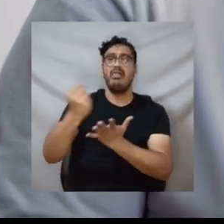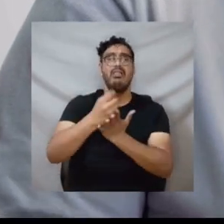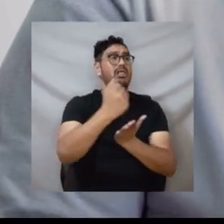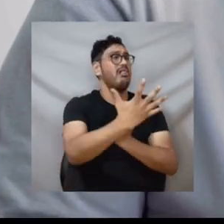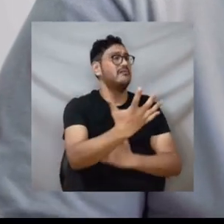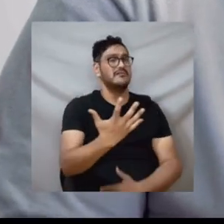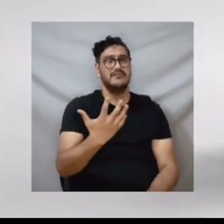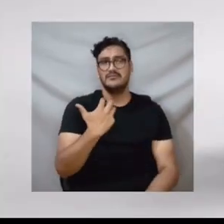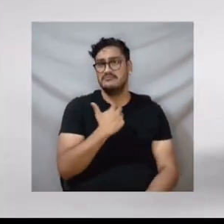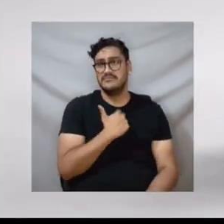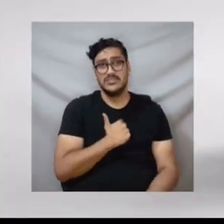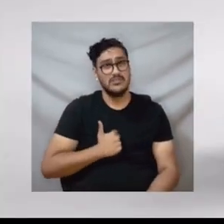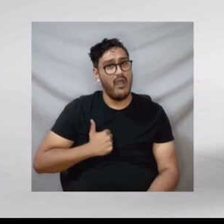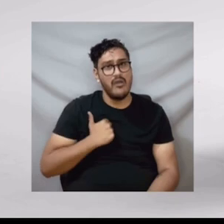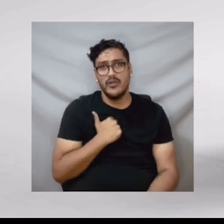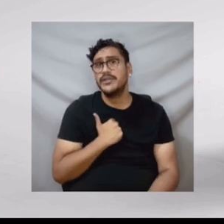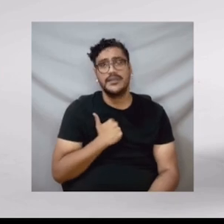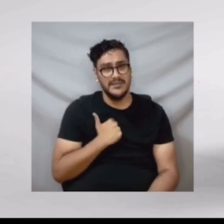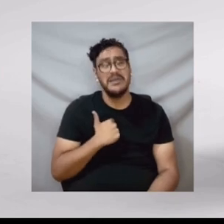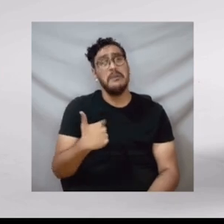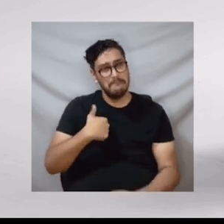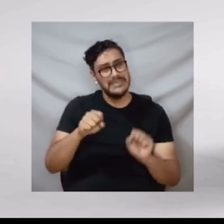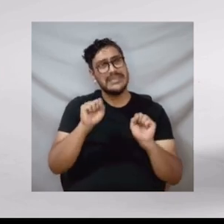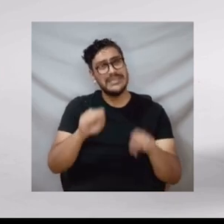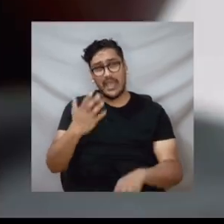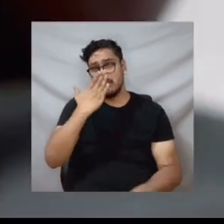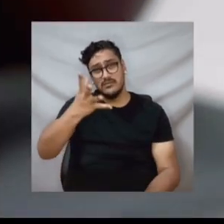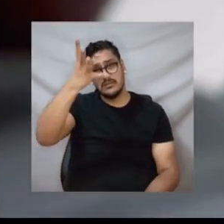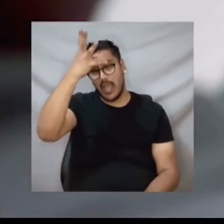for not being at that i know i could have been